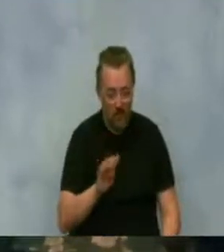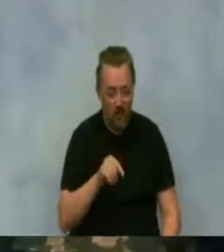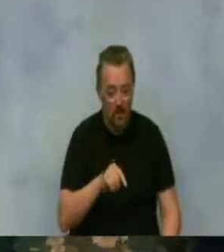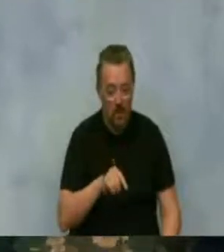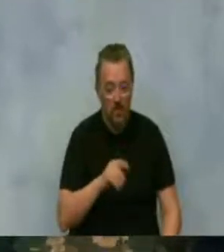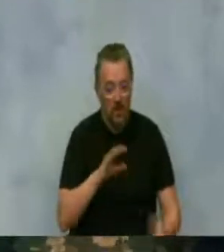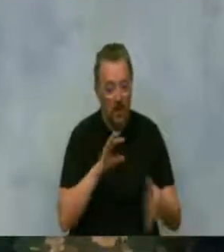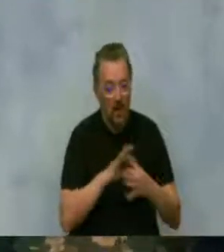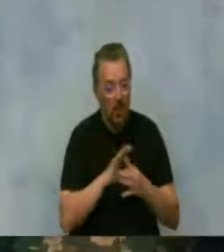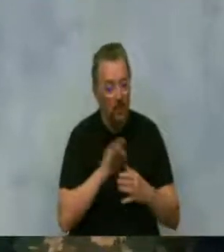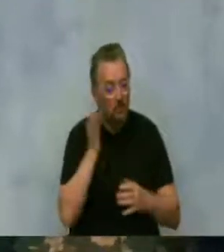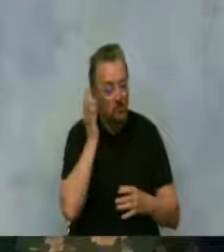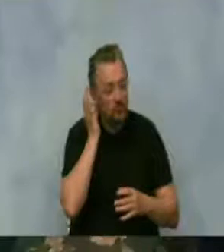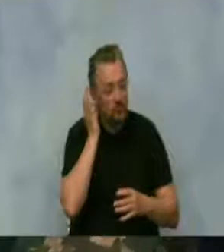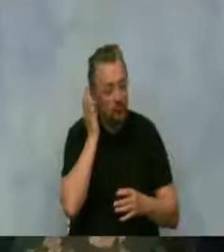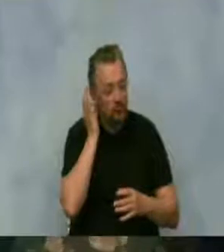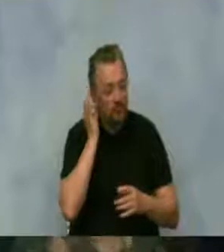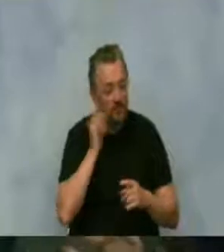Gypsy Traveller sites.